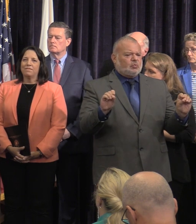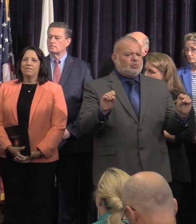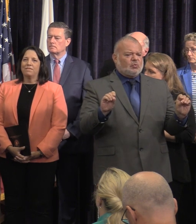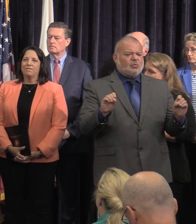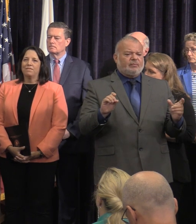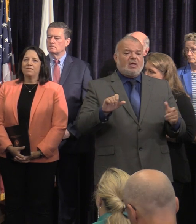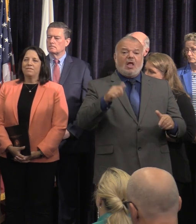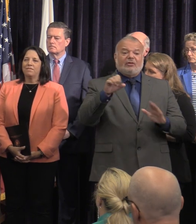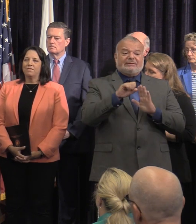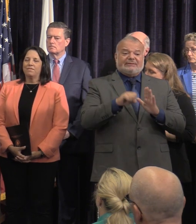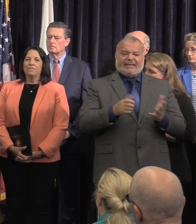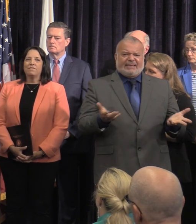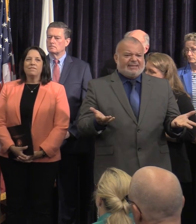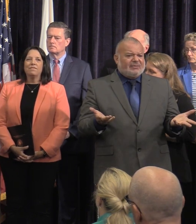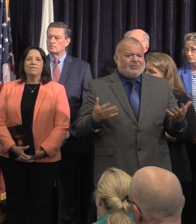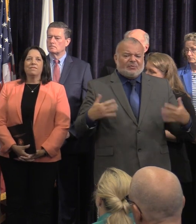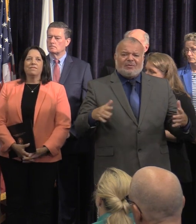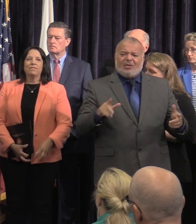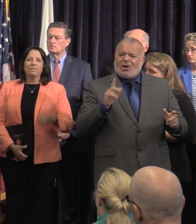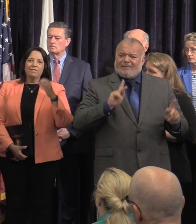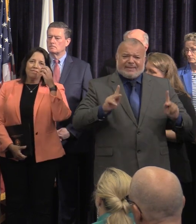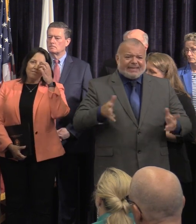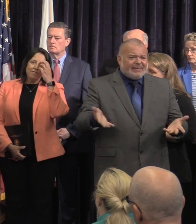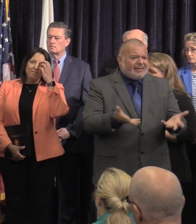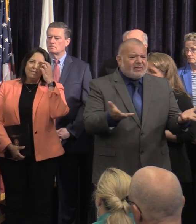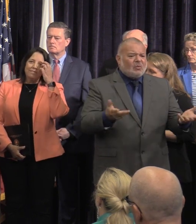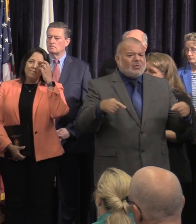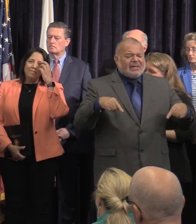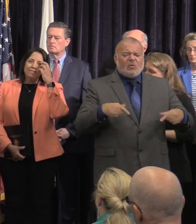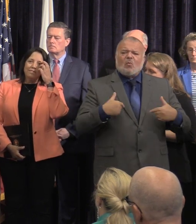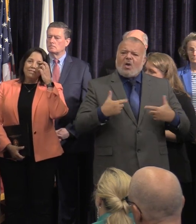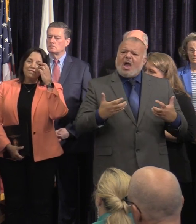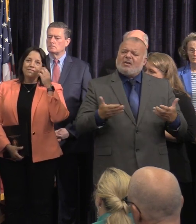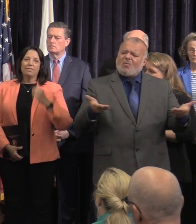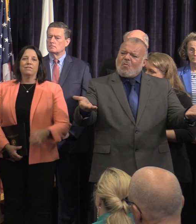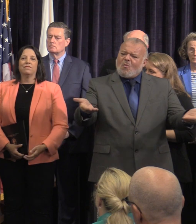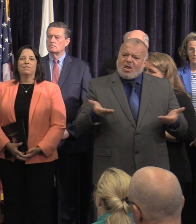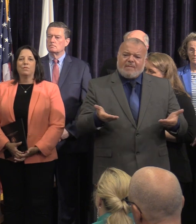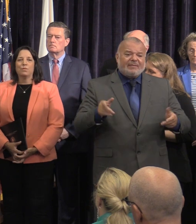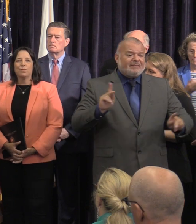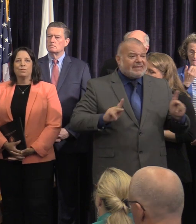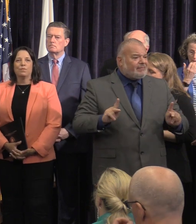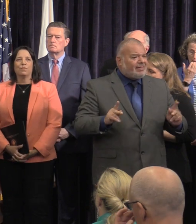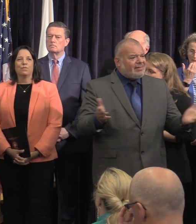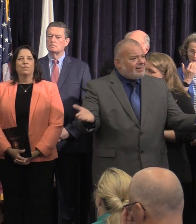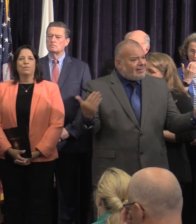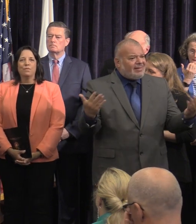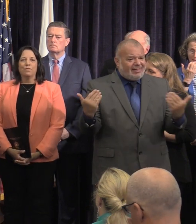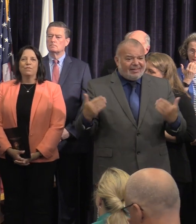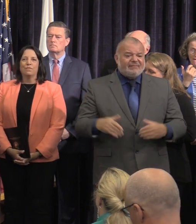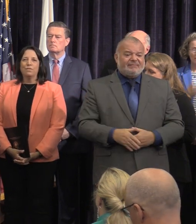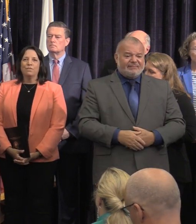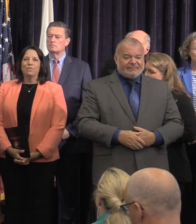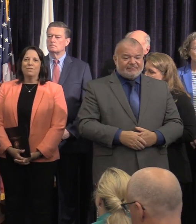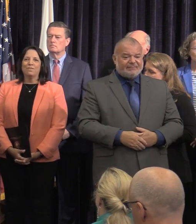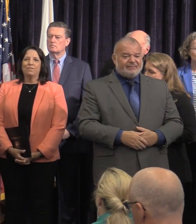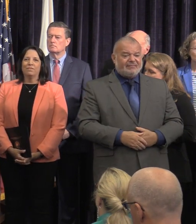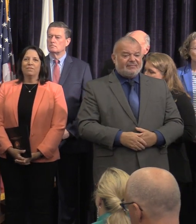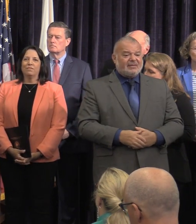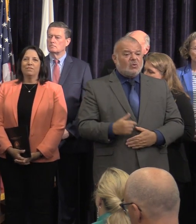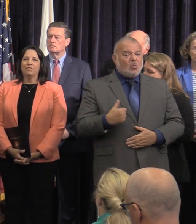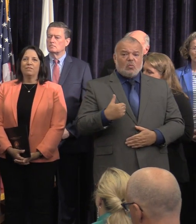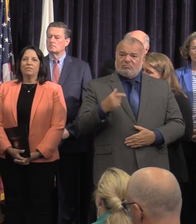people, and we welcome more communities to step forward. We have caring and expert service